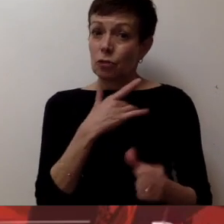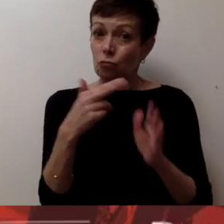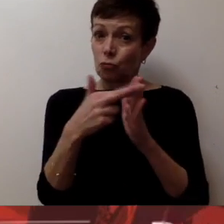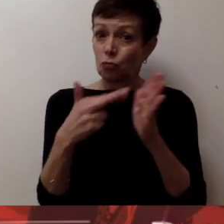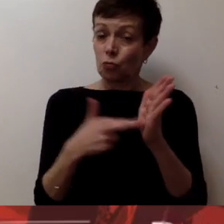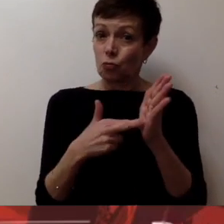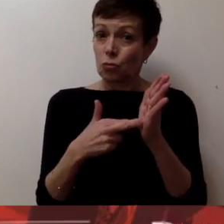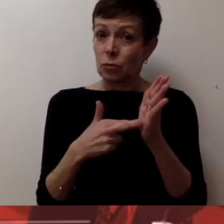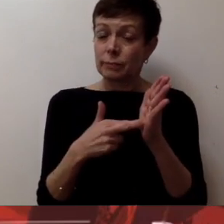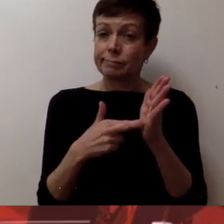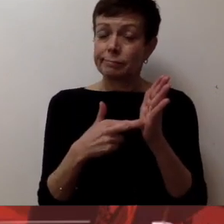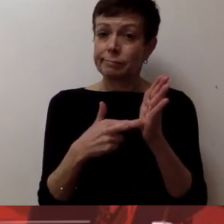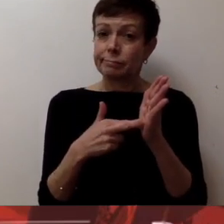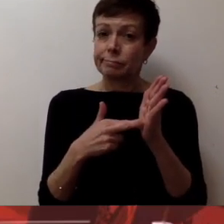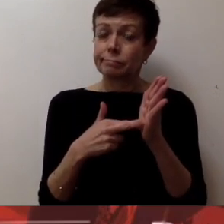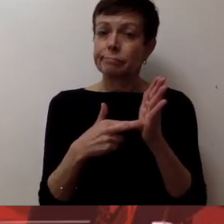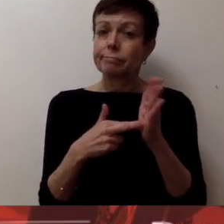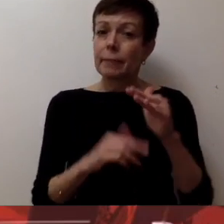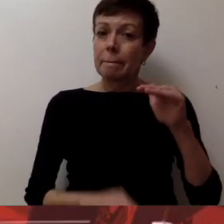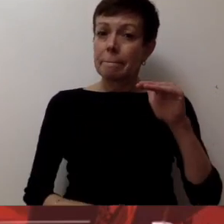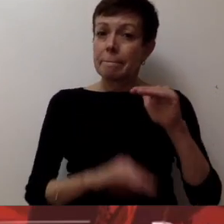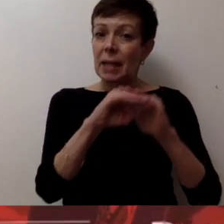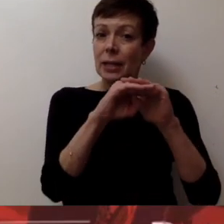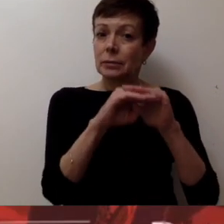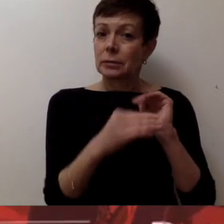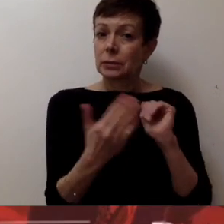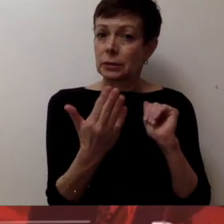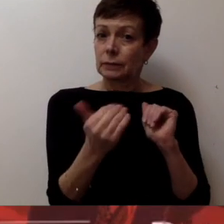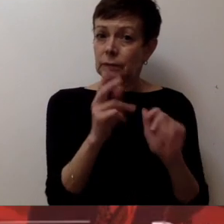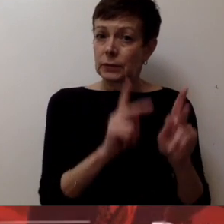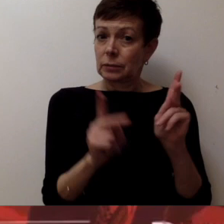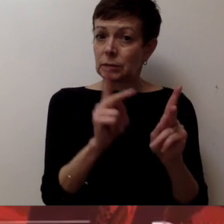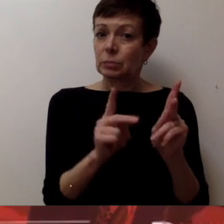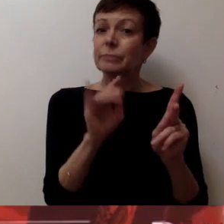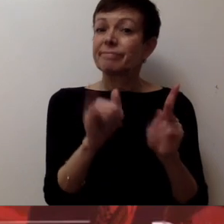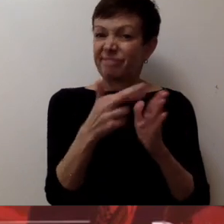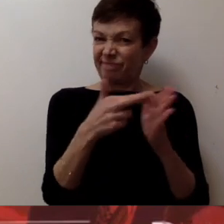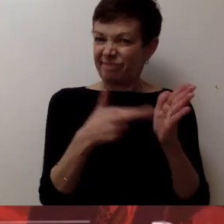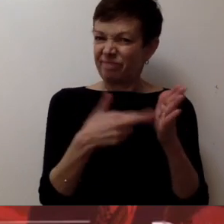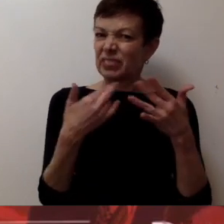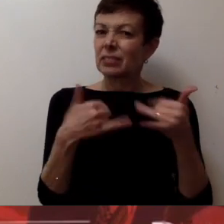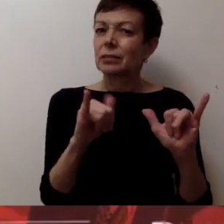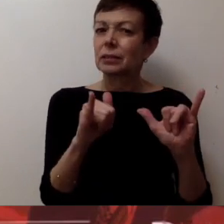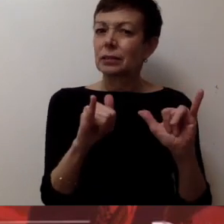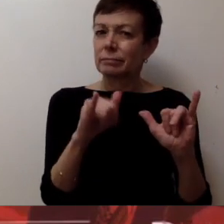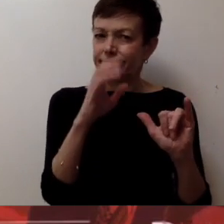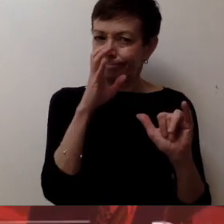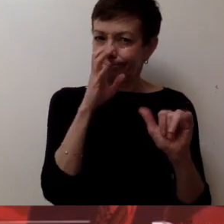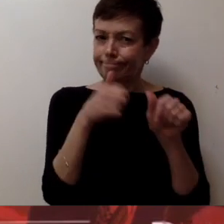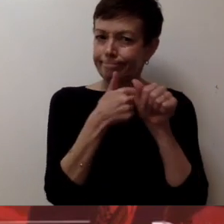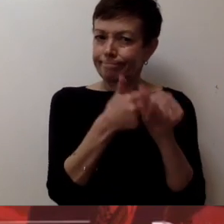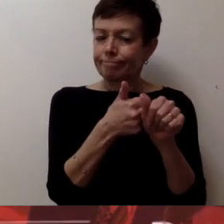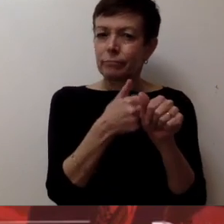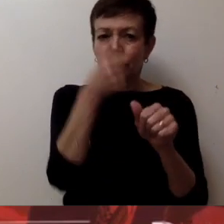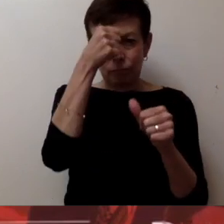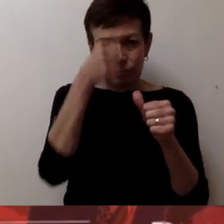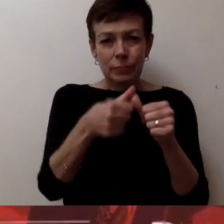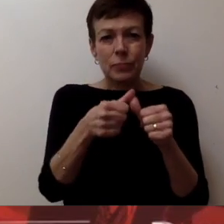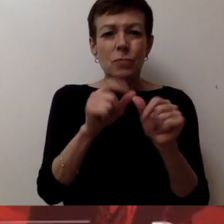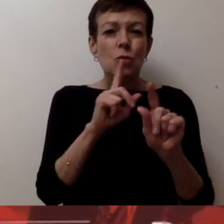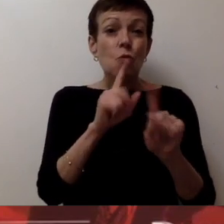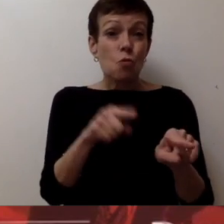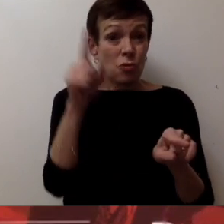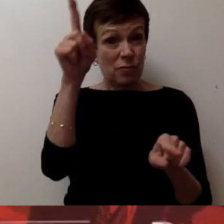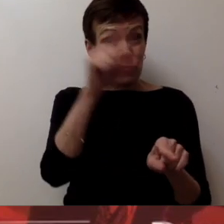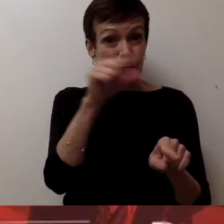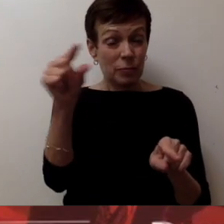gatherings larger than groups of 15 people is still in effect. So there's layering of different orders of government. So if you're using